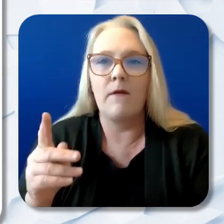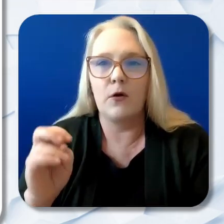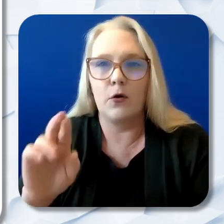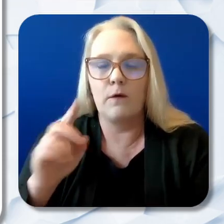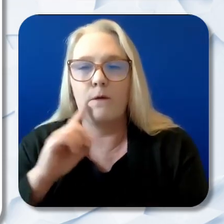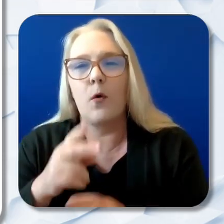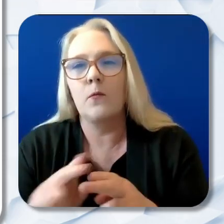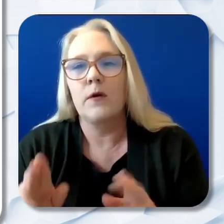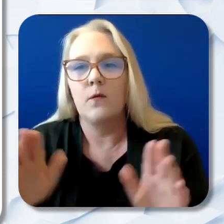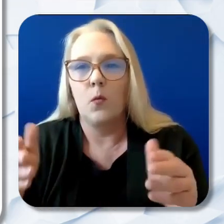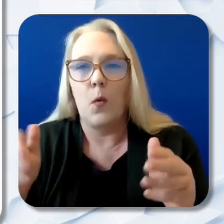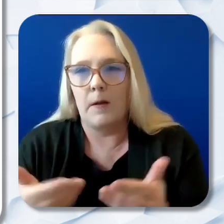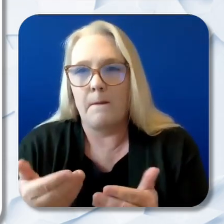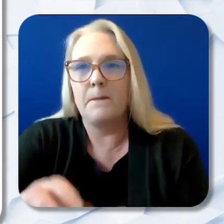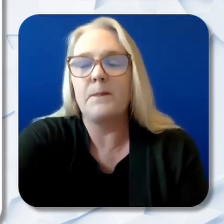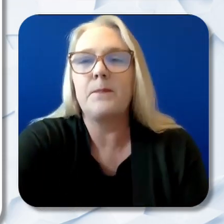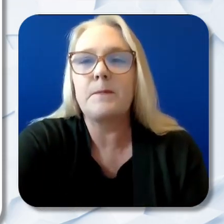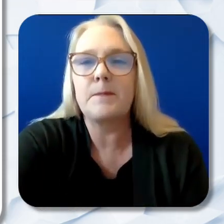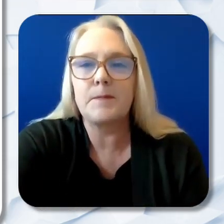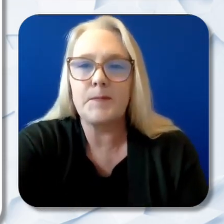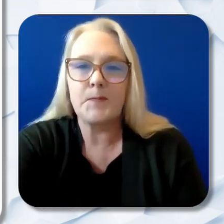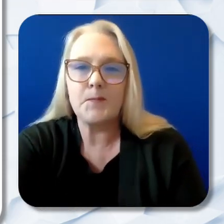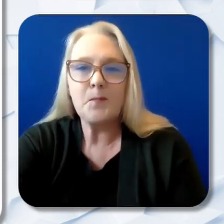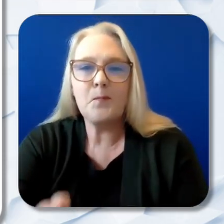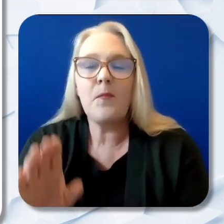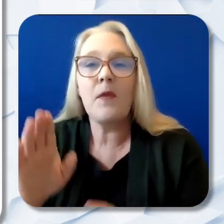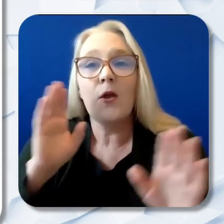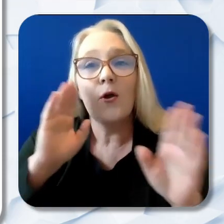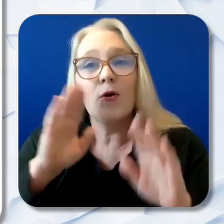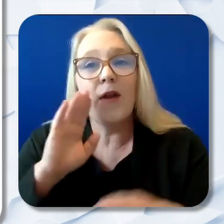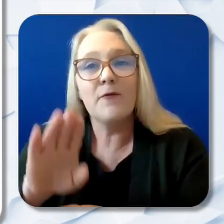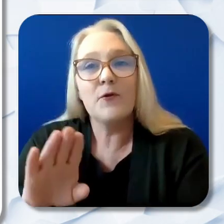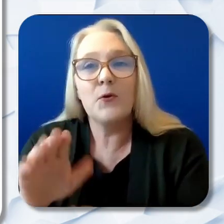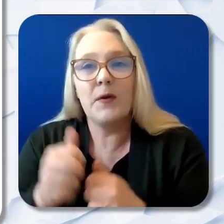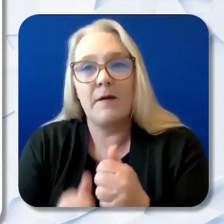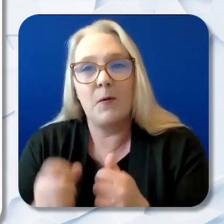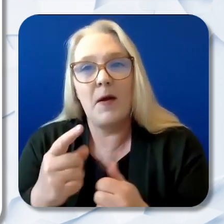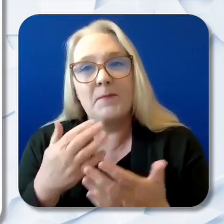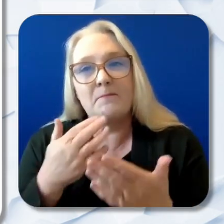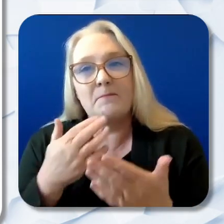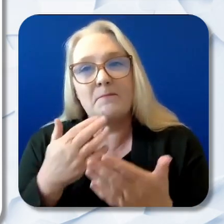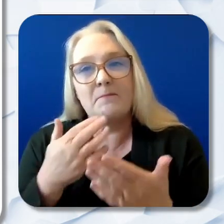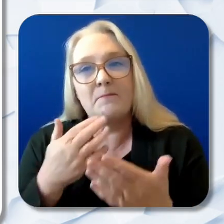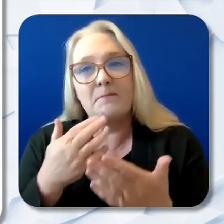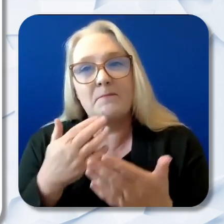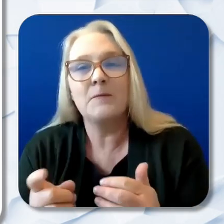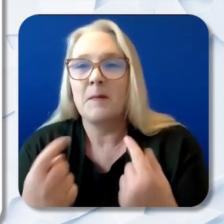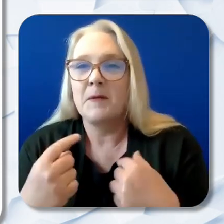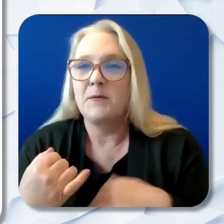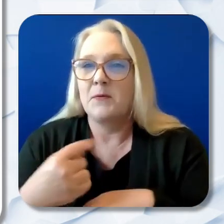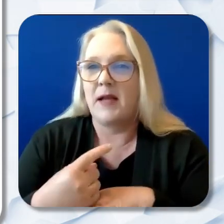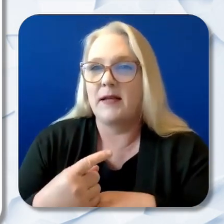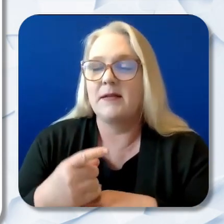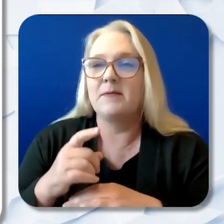Thank you so much, Jade, and good afternoon, everyone. We thank you for joining today's webinar centered around